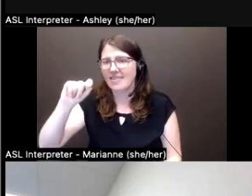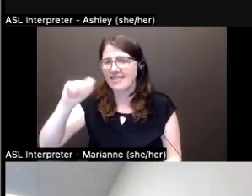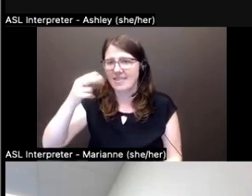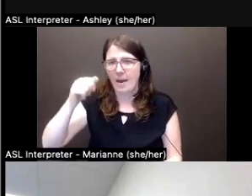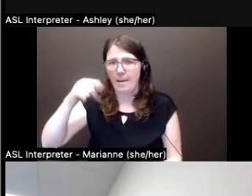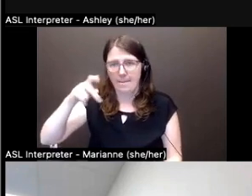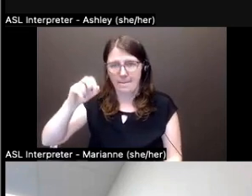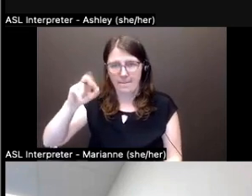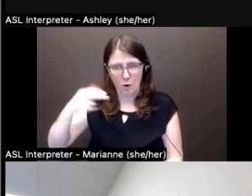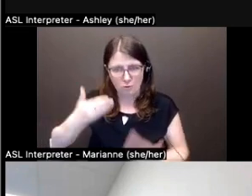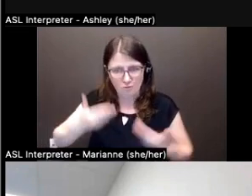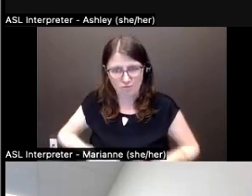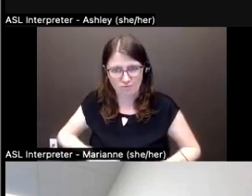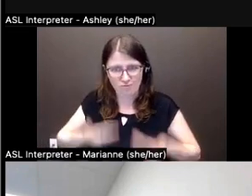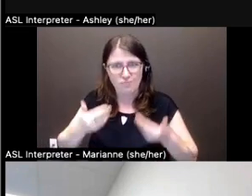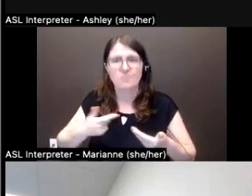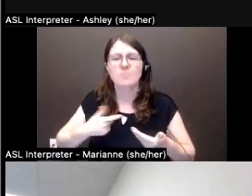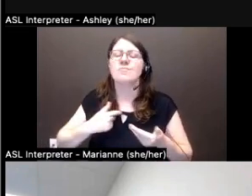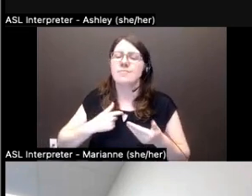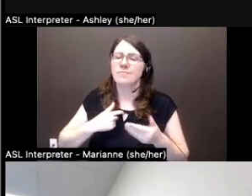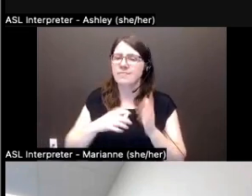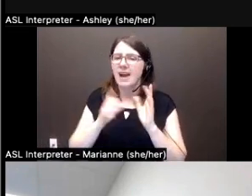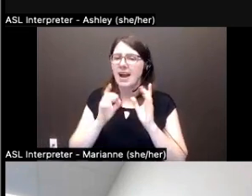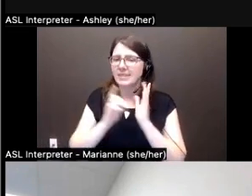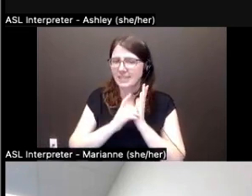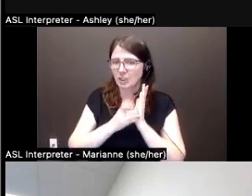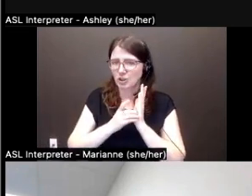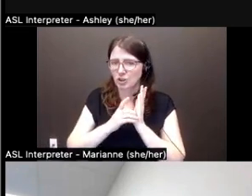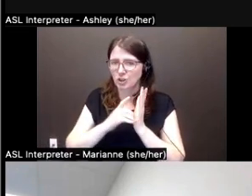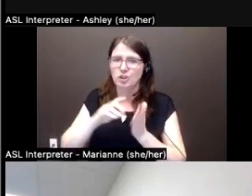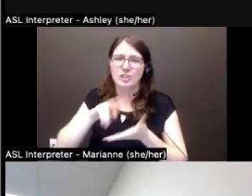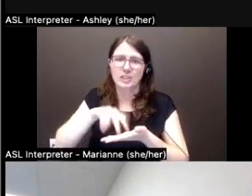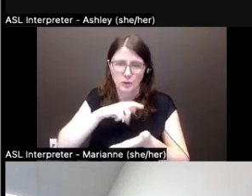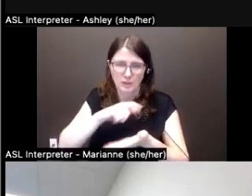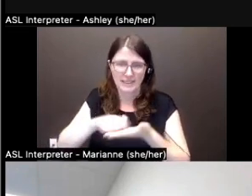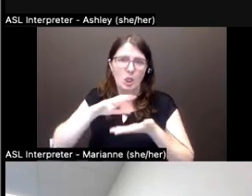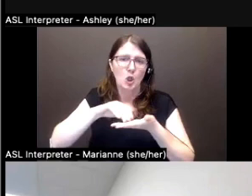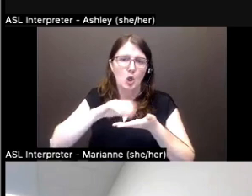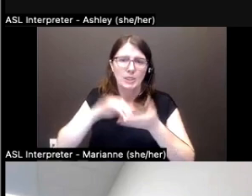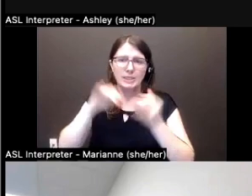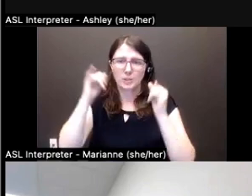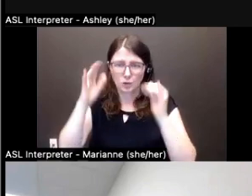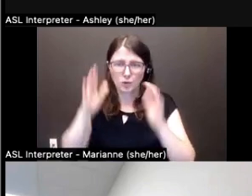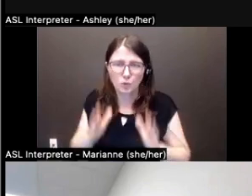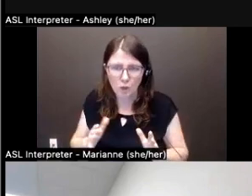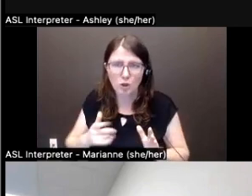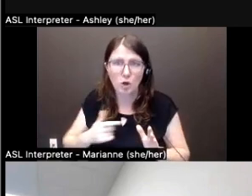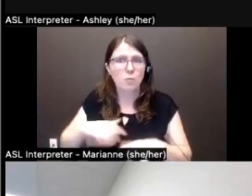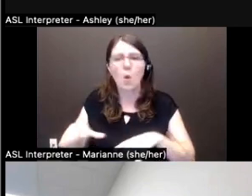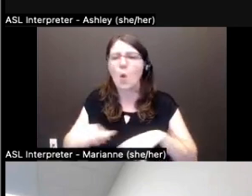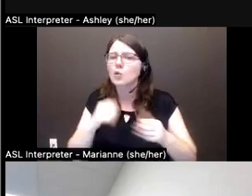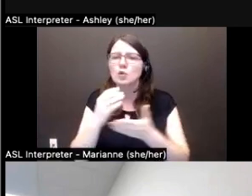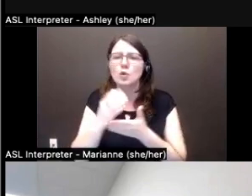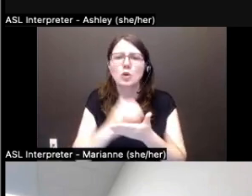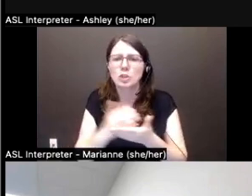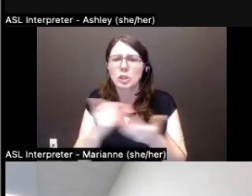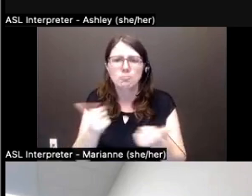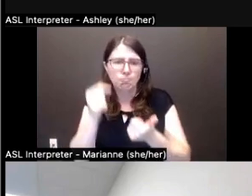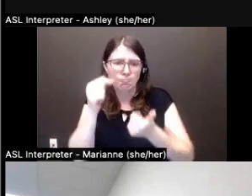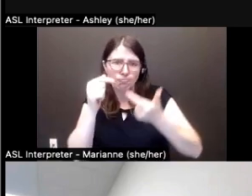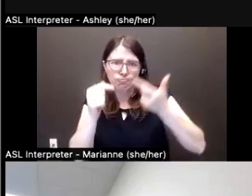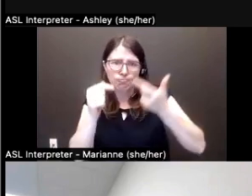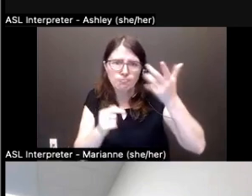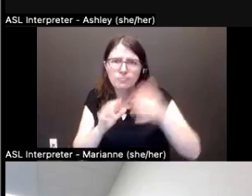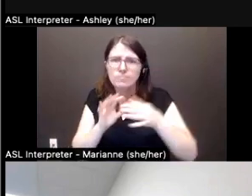Learning Place as a digital literacy instructor. So I host a lot of tech-related courses that we offer here at the Learning